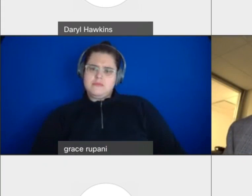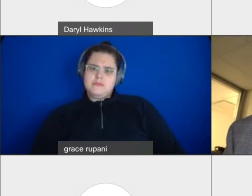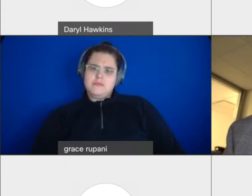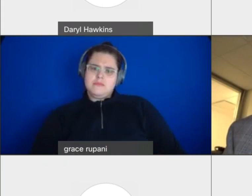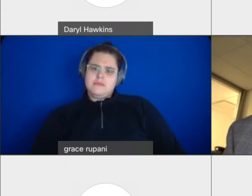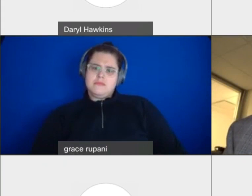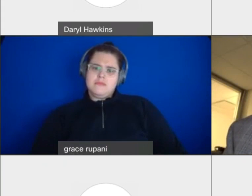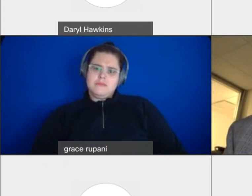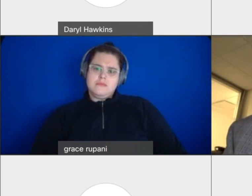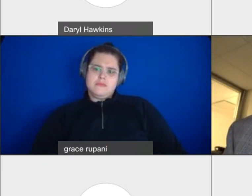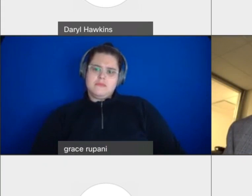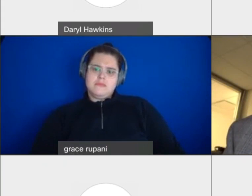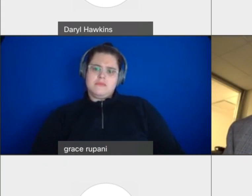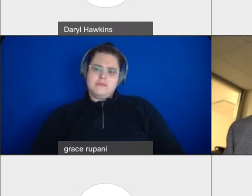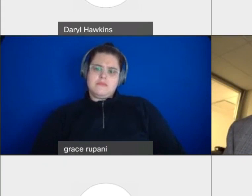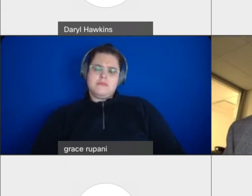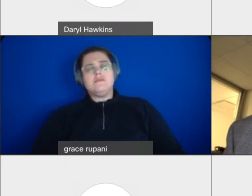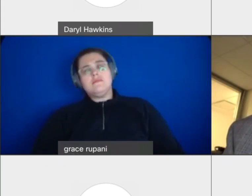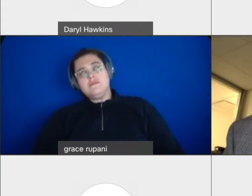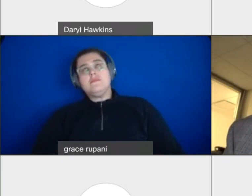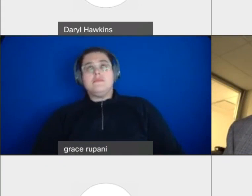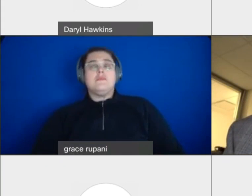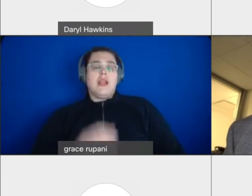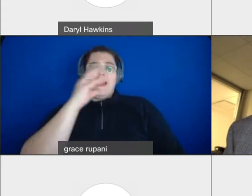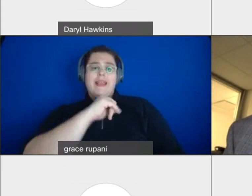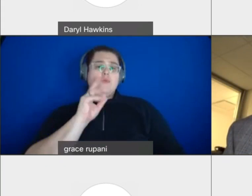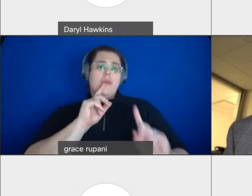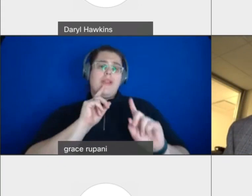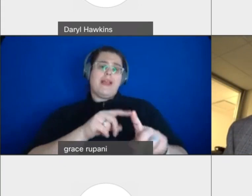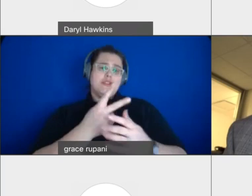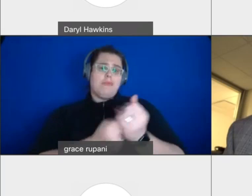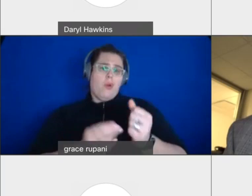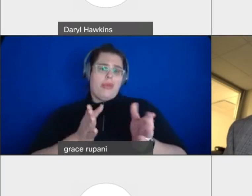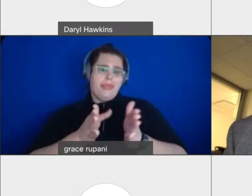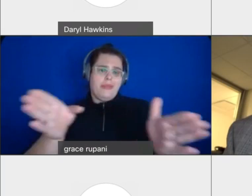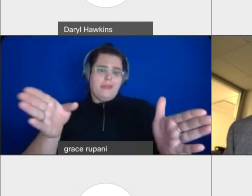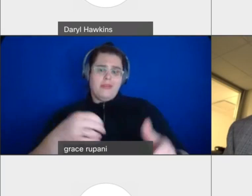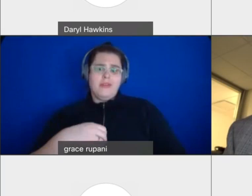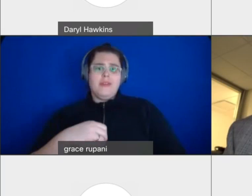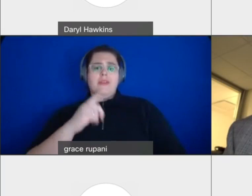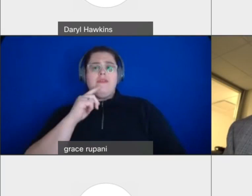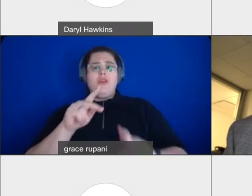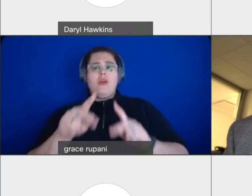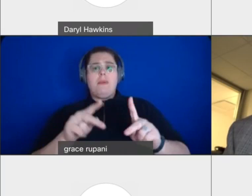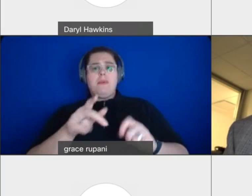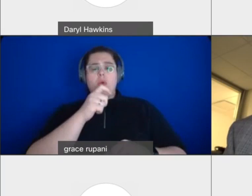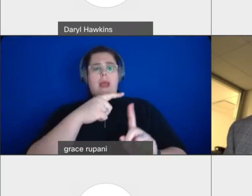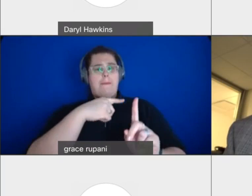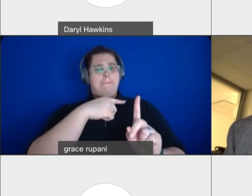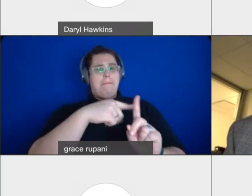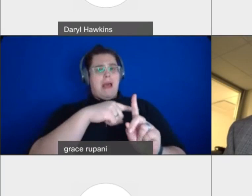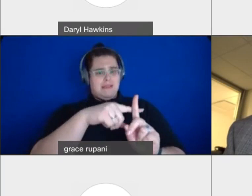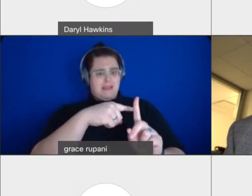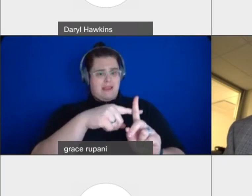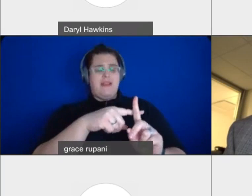And I guess that I'll answer it either way. For positive people, stay in your isolation. And